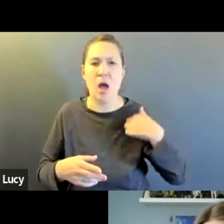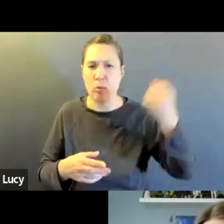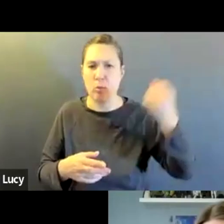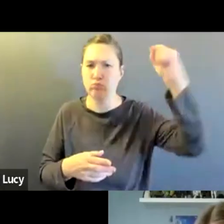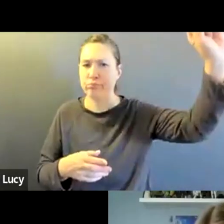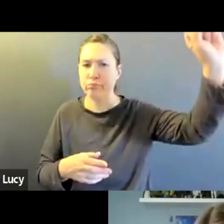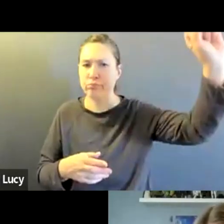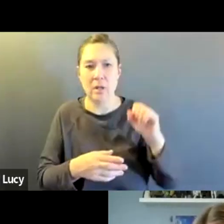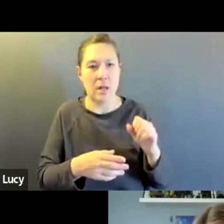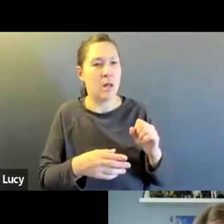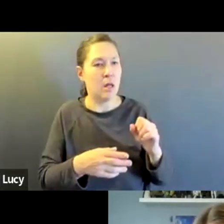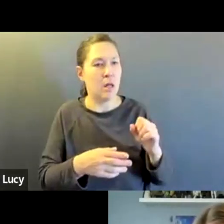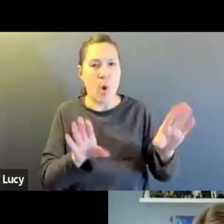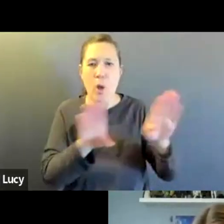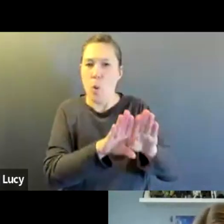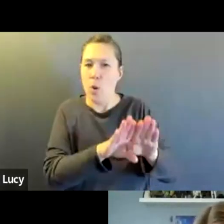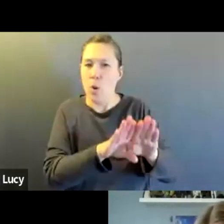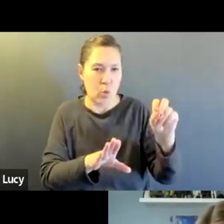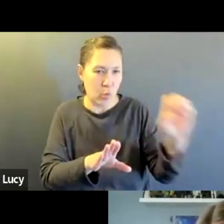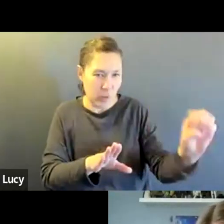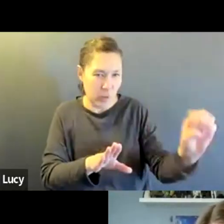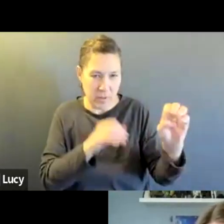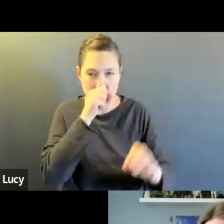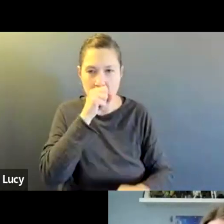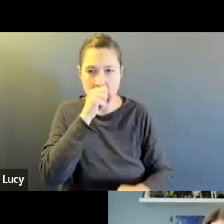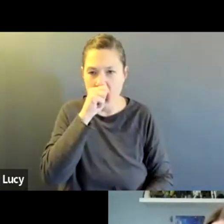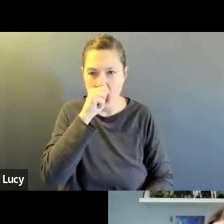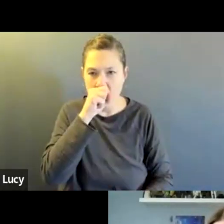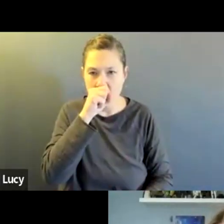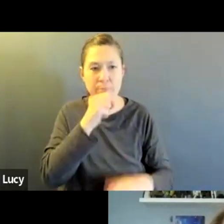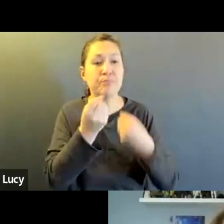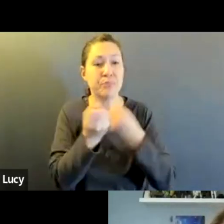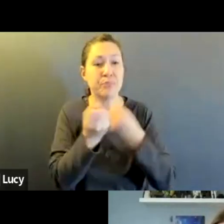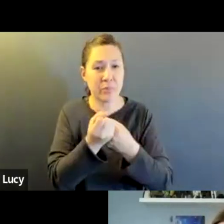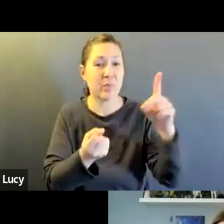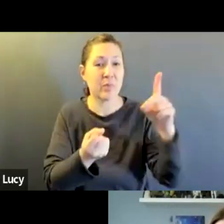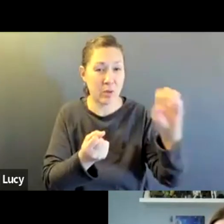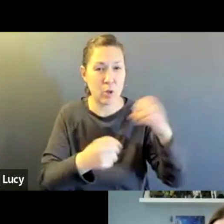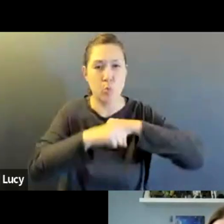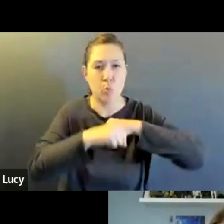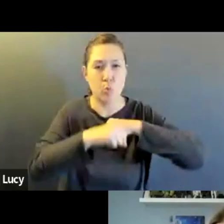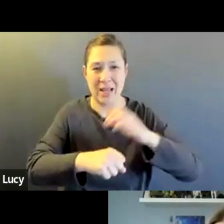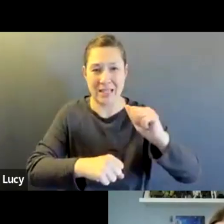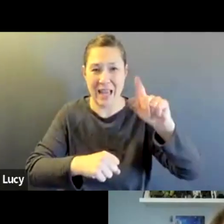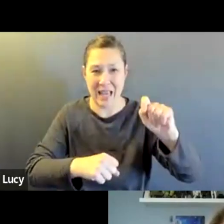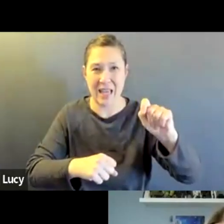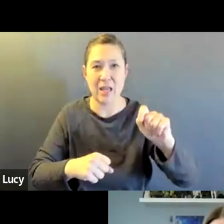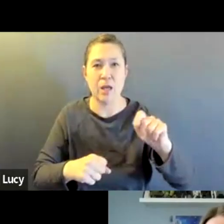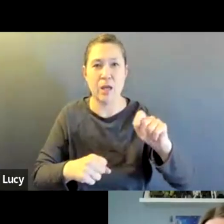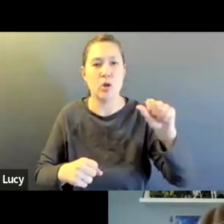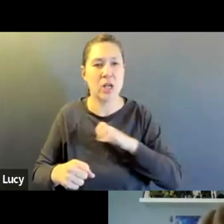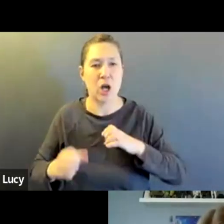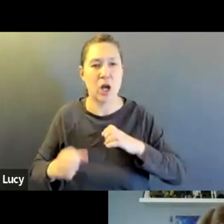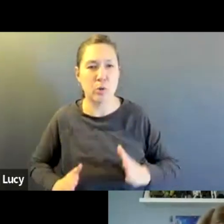to the closure of the Department of Ed. We are supporting the Department of Education Protection Act, which Congresswoman